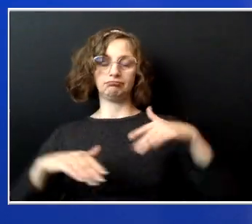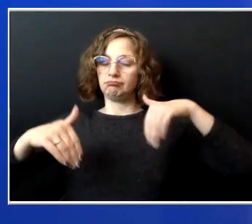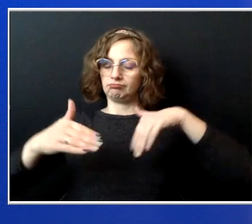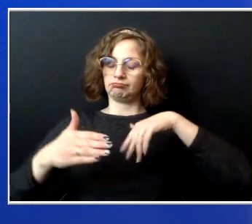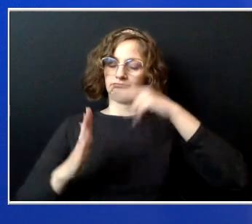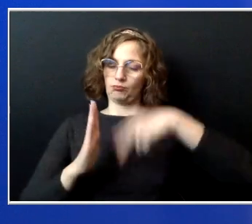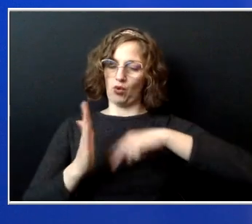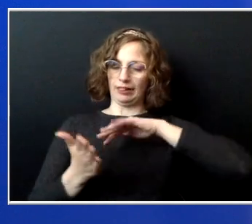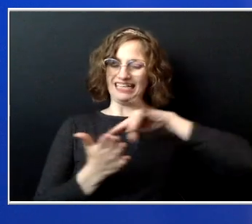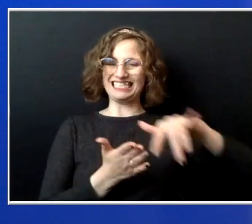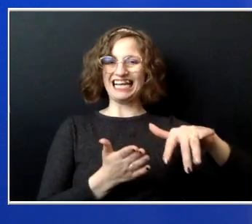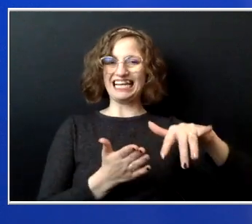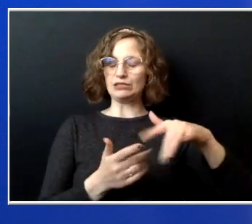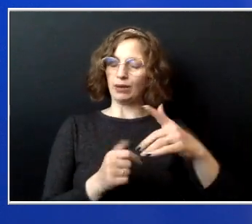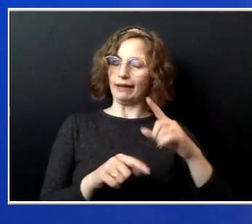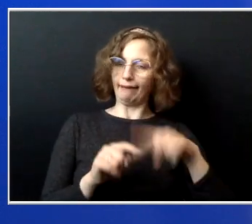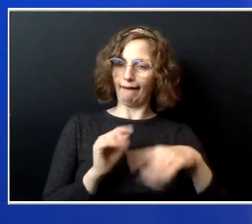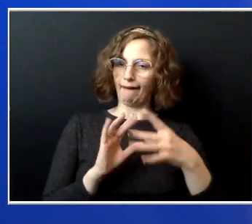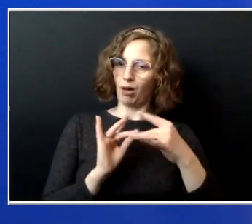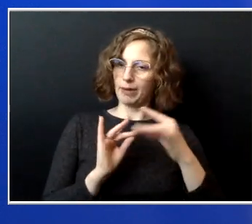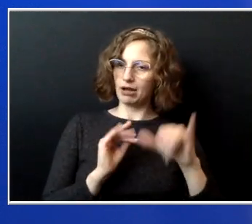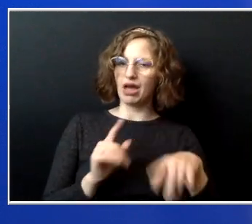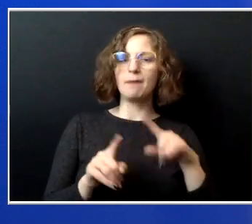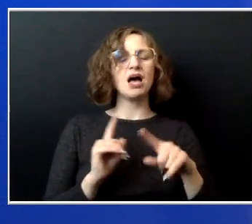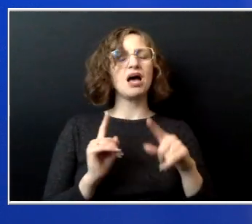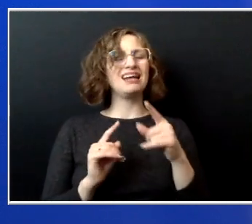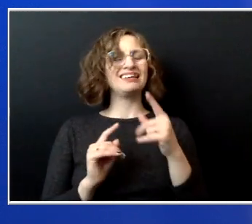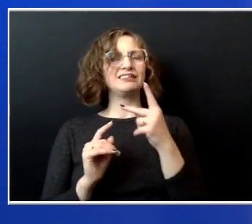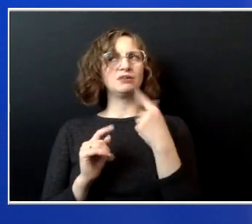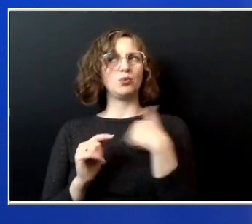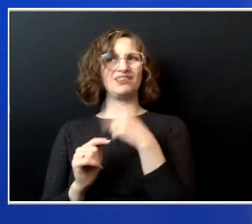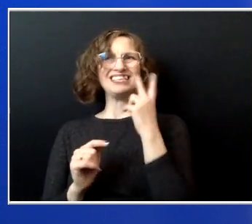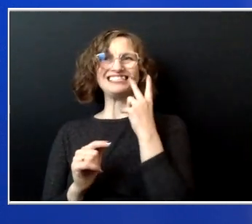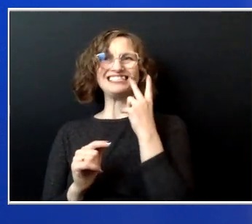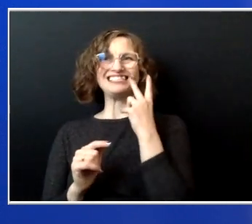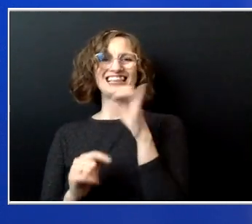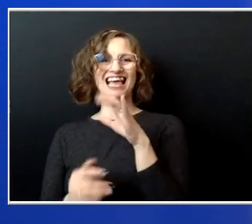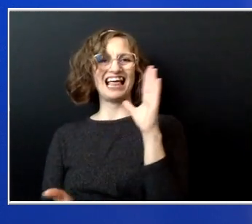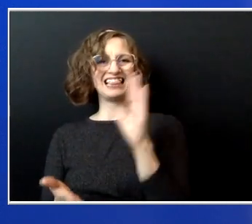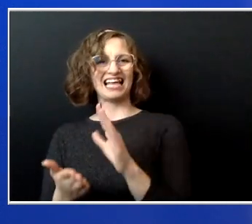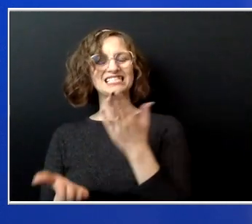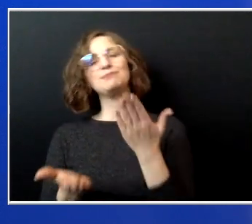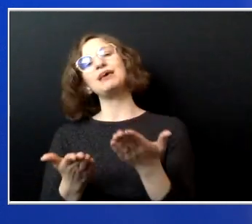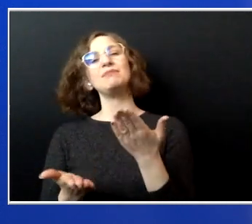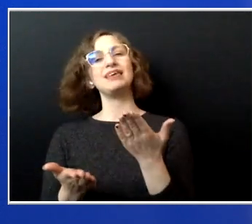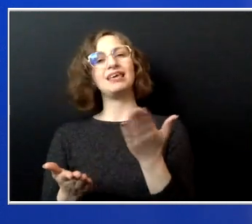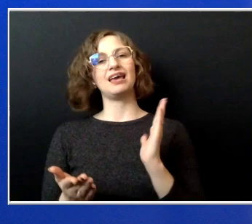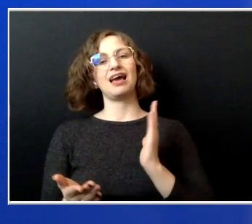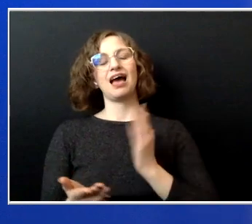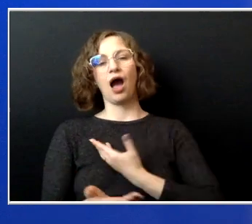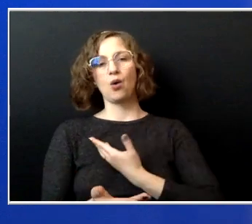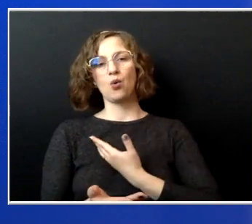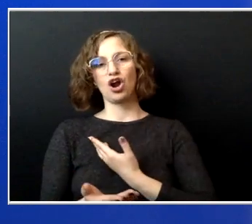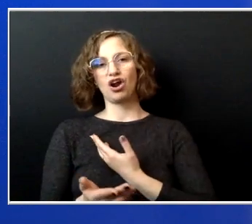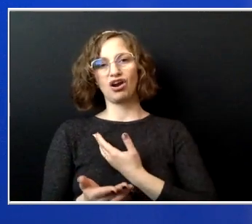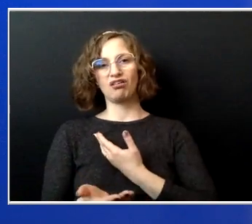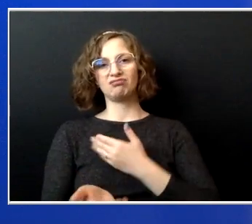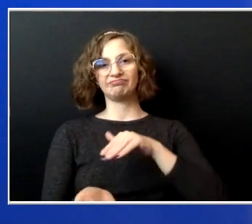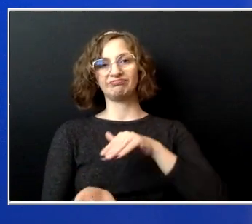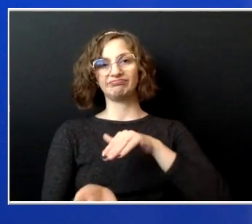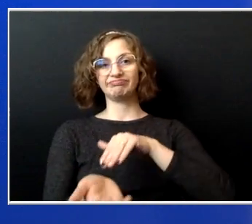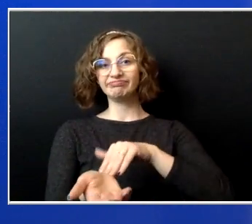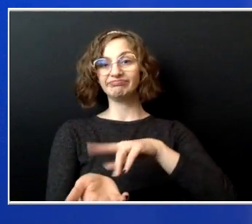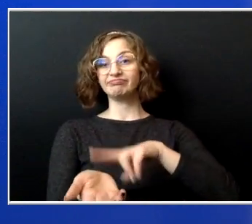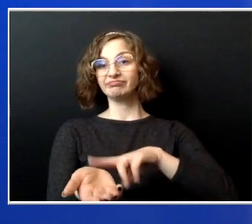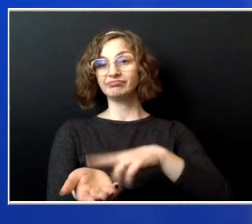don't think we've seen it as much. I think it's probably a little bit, frankly, of maybe our clinicians, when things were really bad in COVID, it